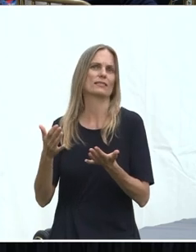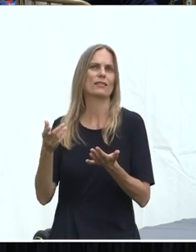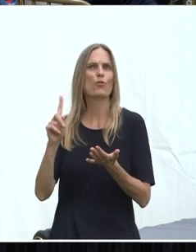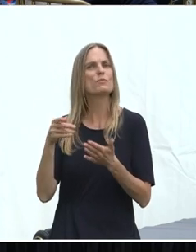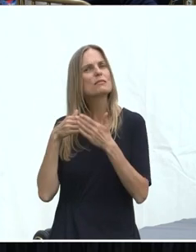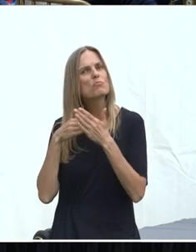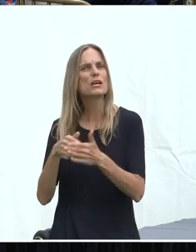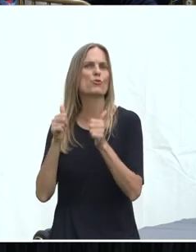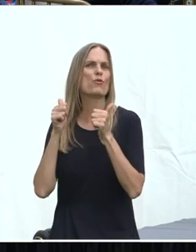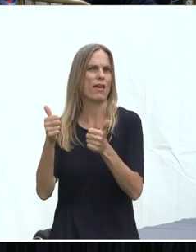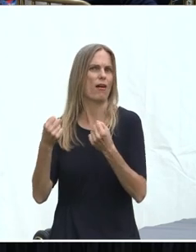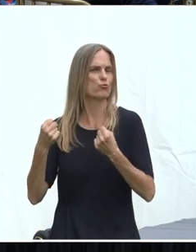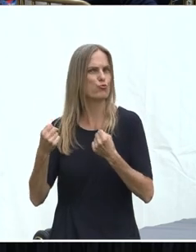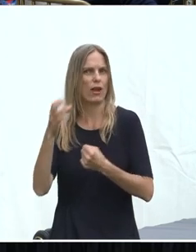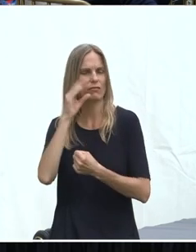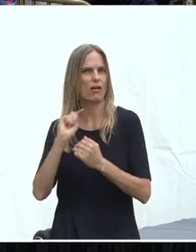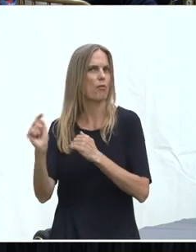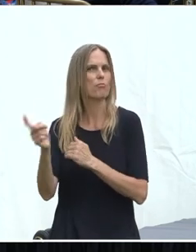issues? Thanks.